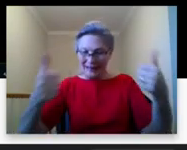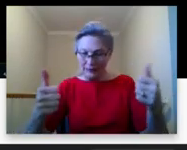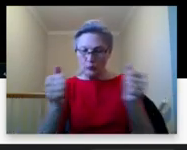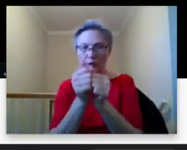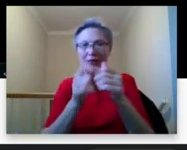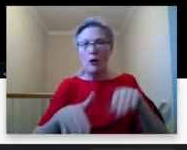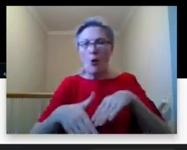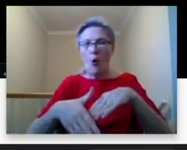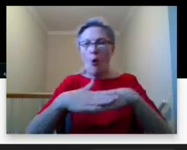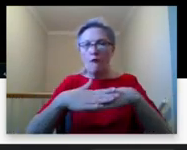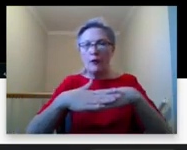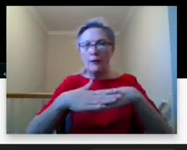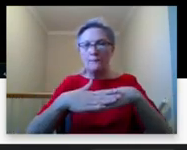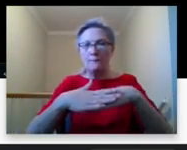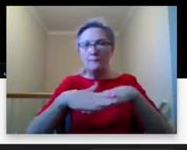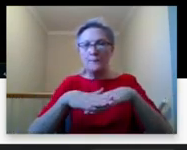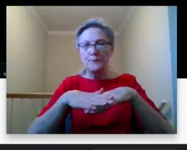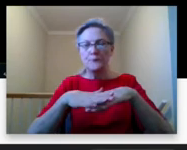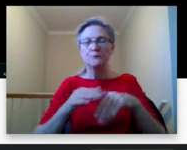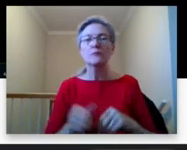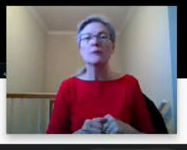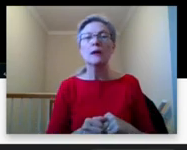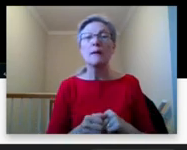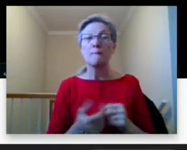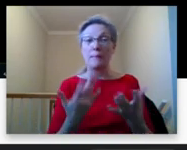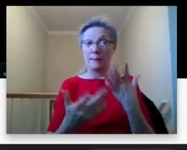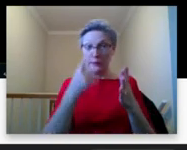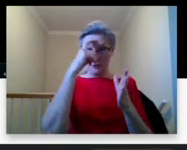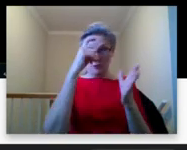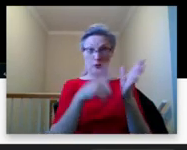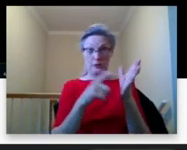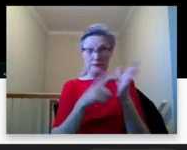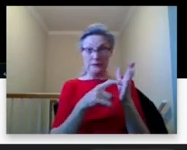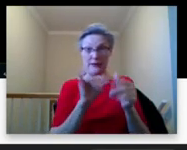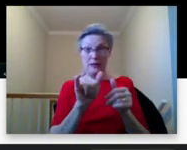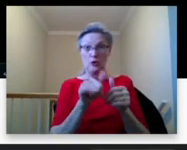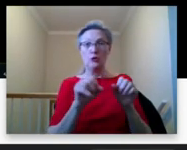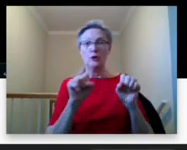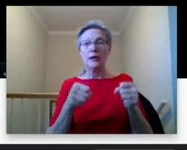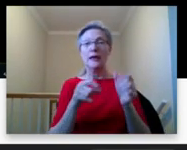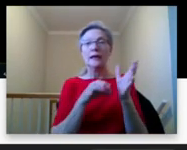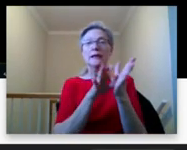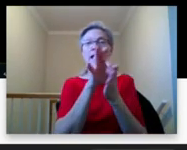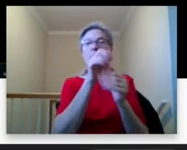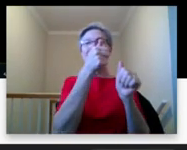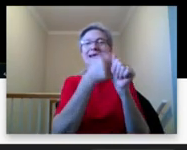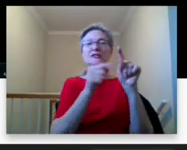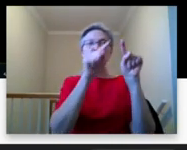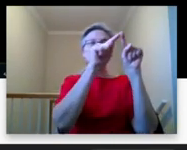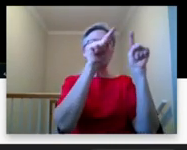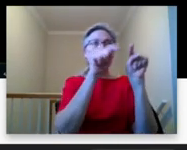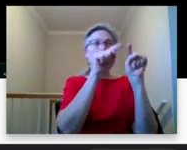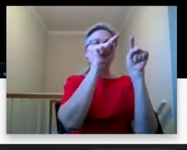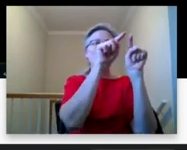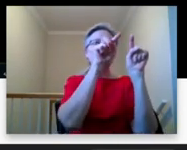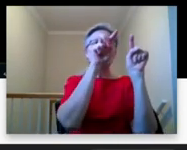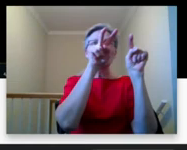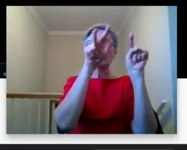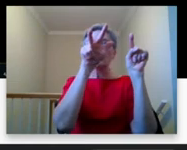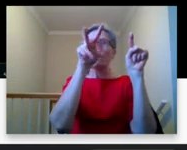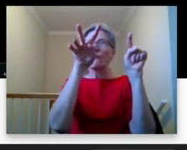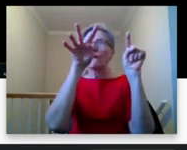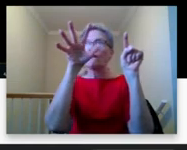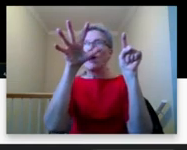overlaps. Right? And so what you might already be noticing is that you could count each individual square here, right? So